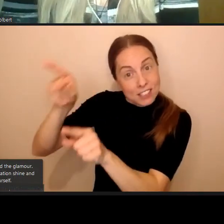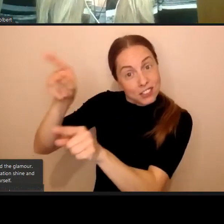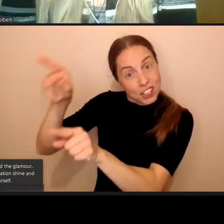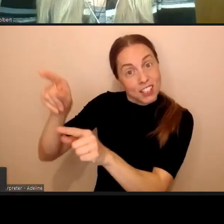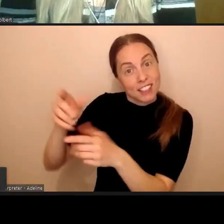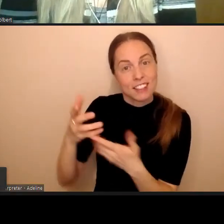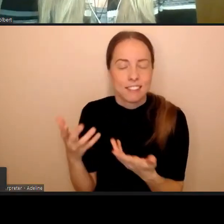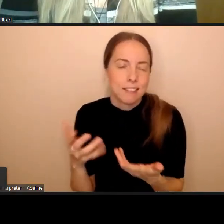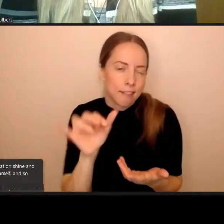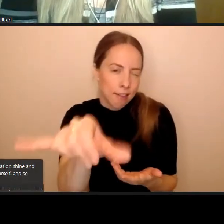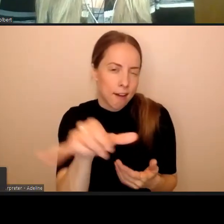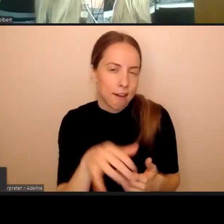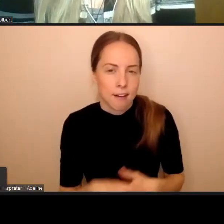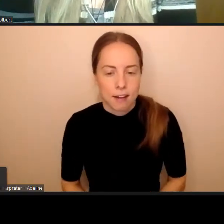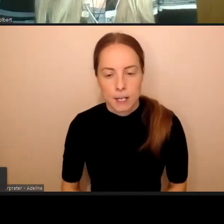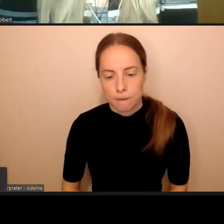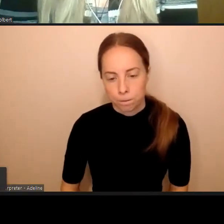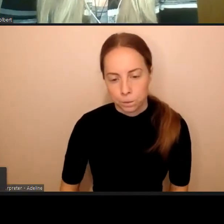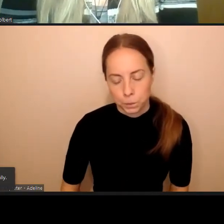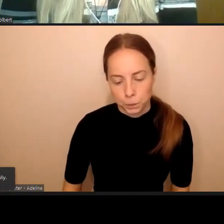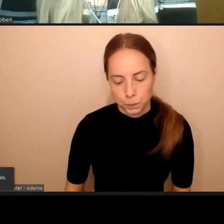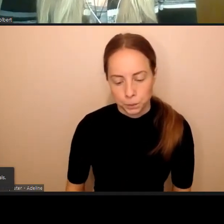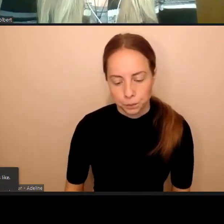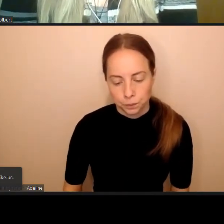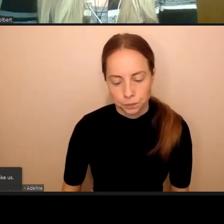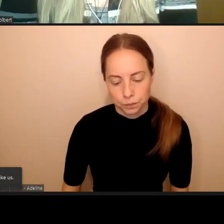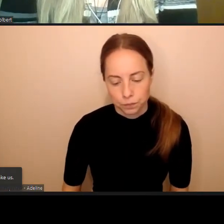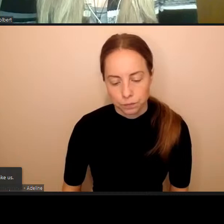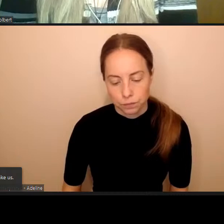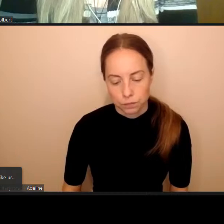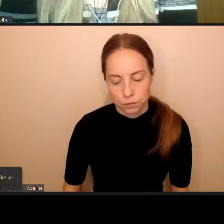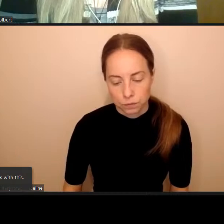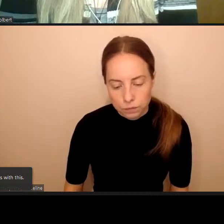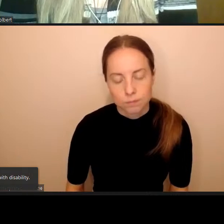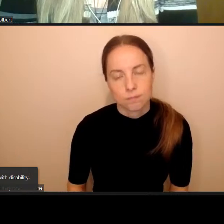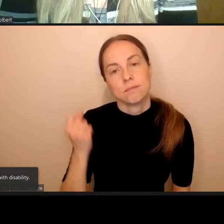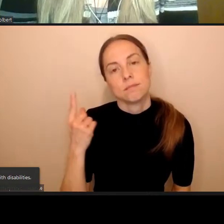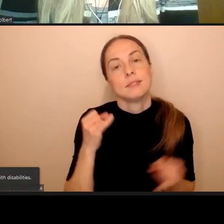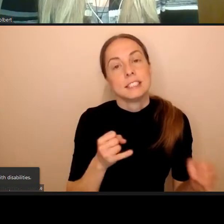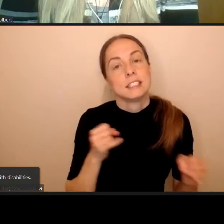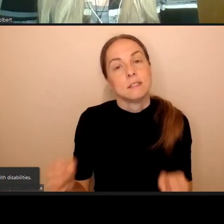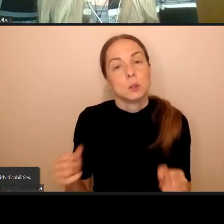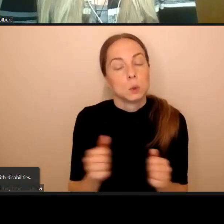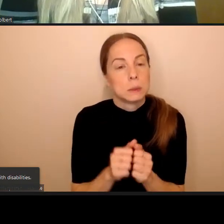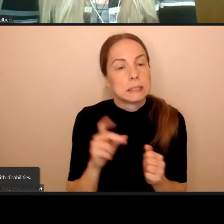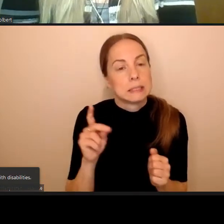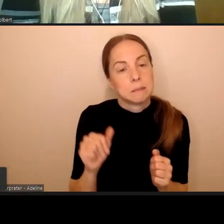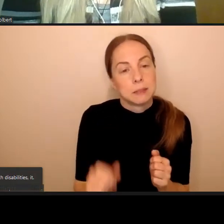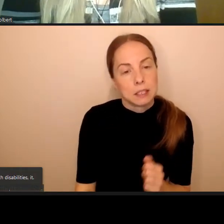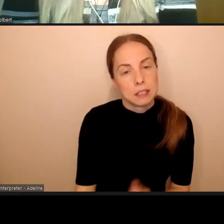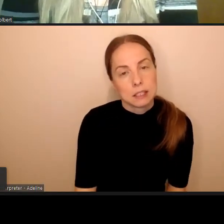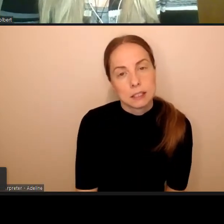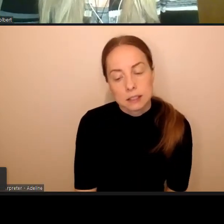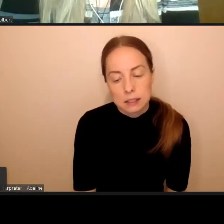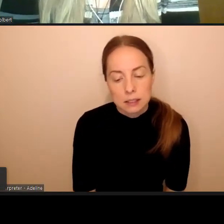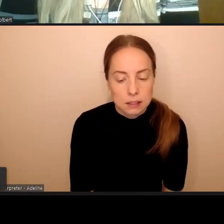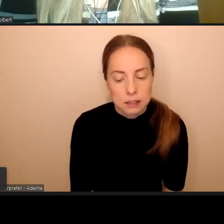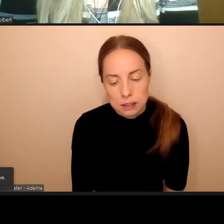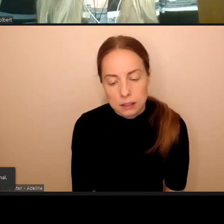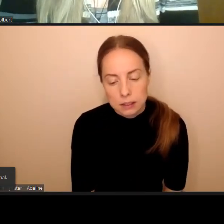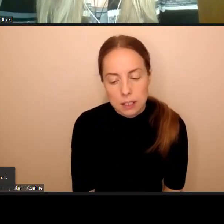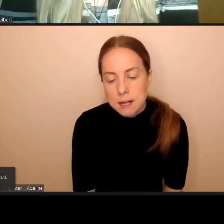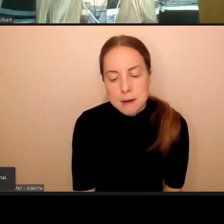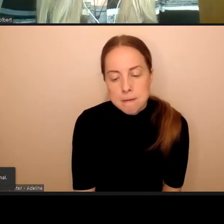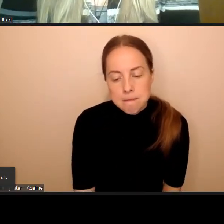And so for individuals like us with disabilities, it's not for